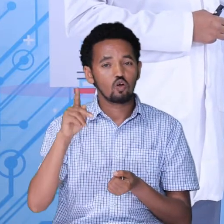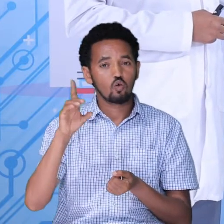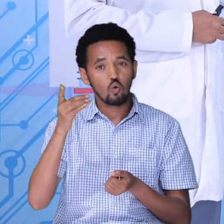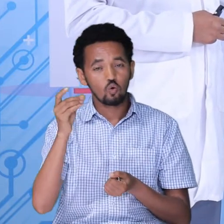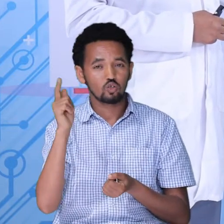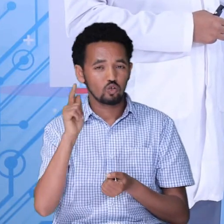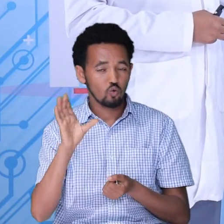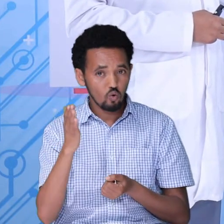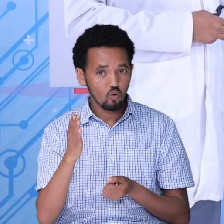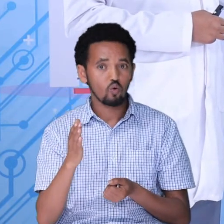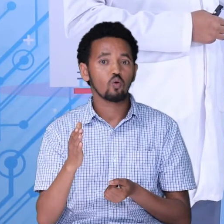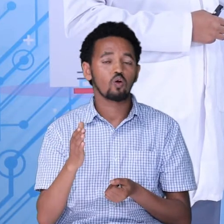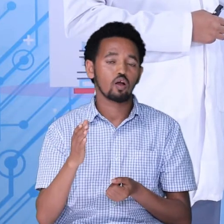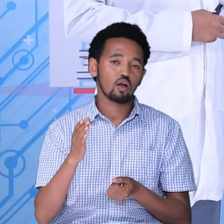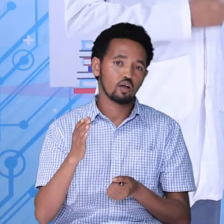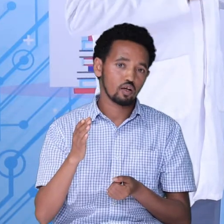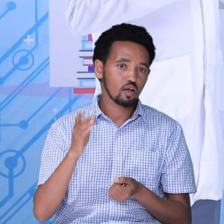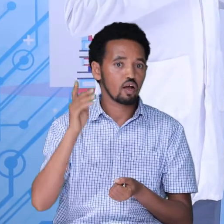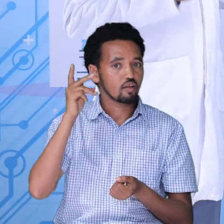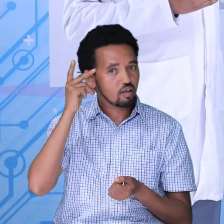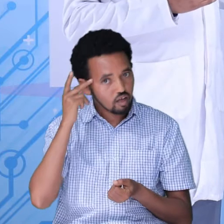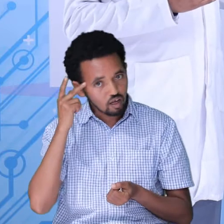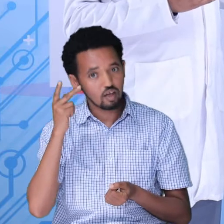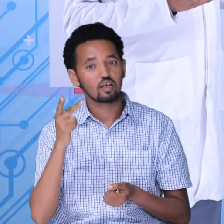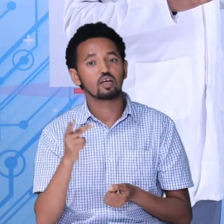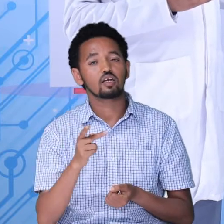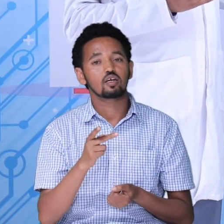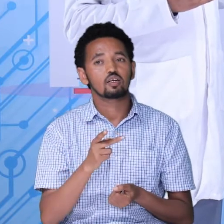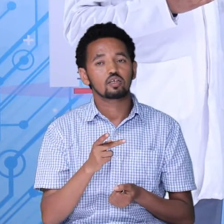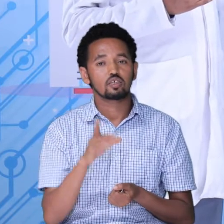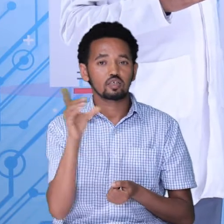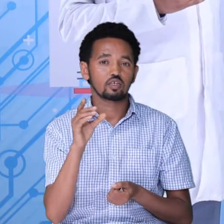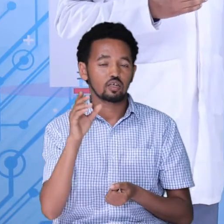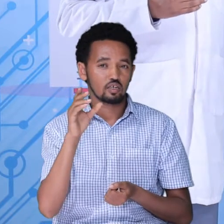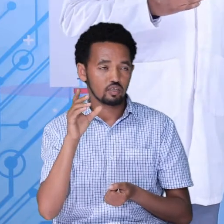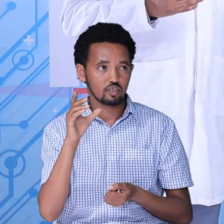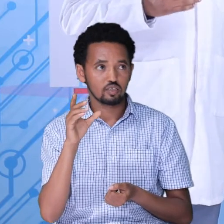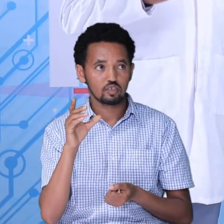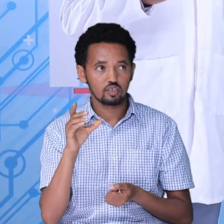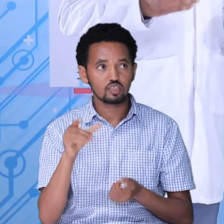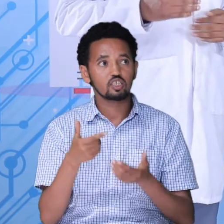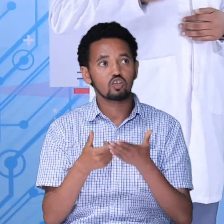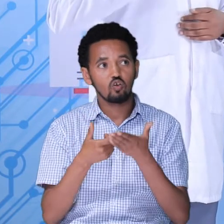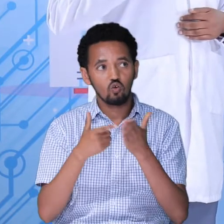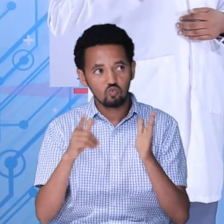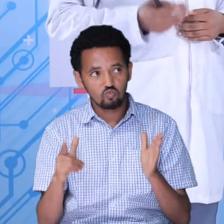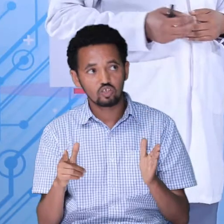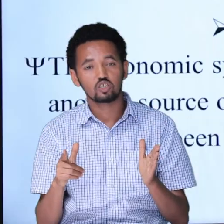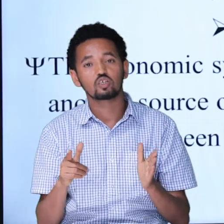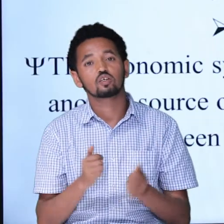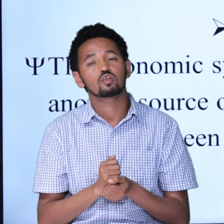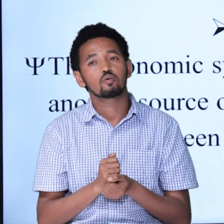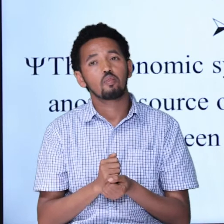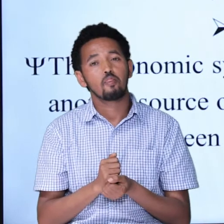the Katanga-Congo crisis or the Katanga conflict in